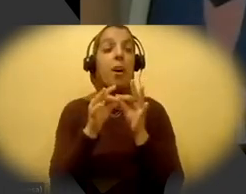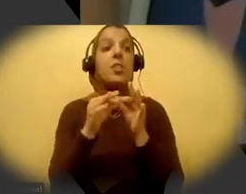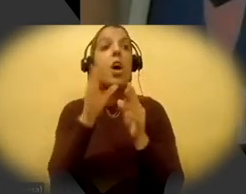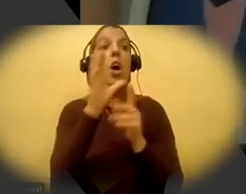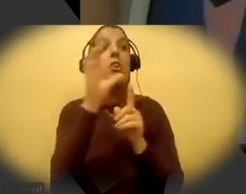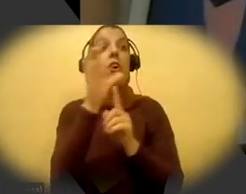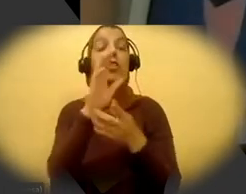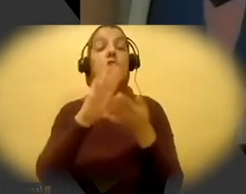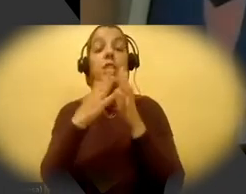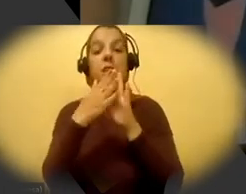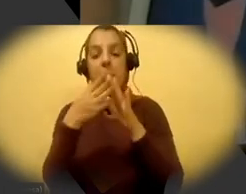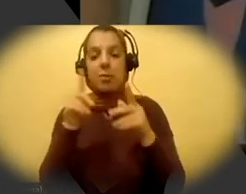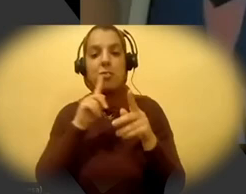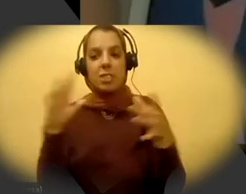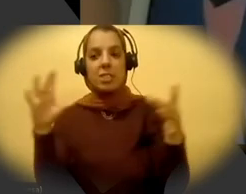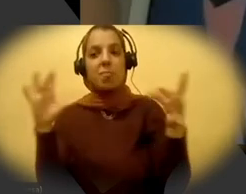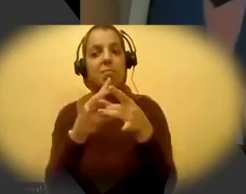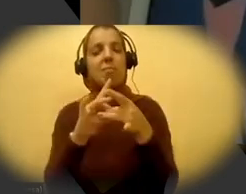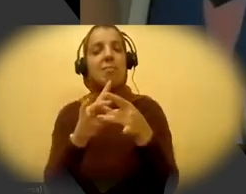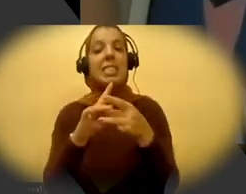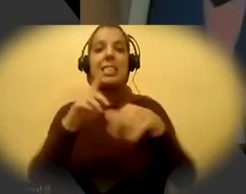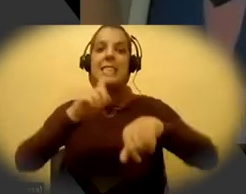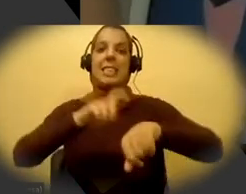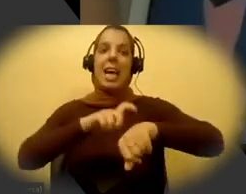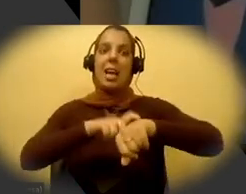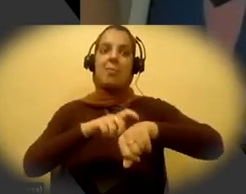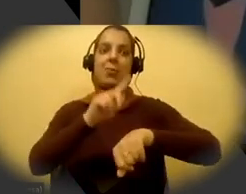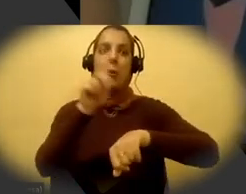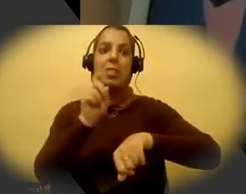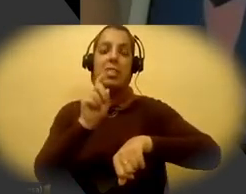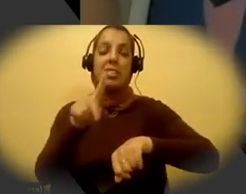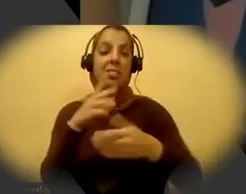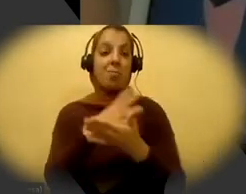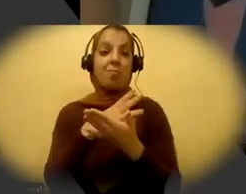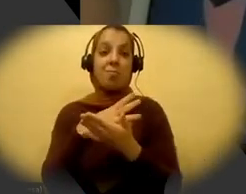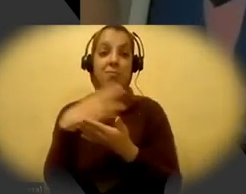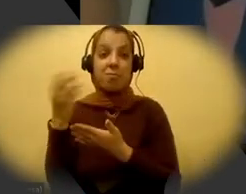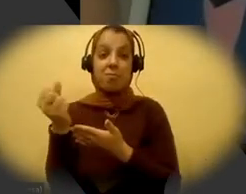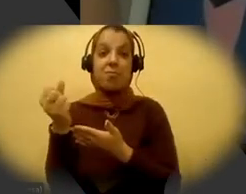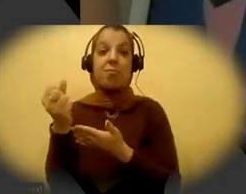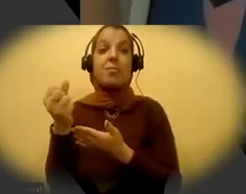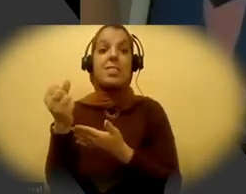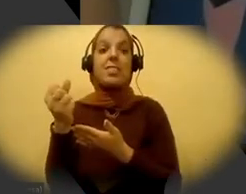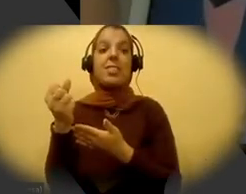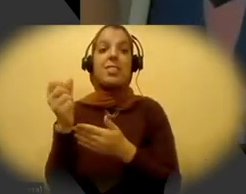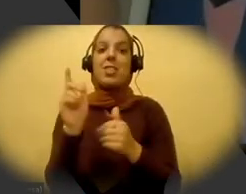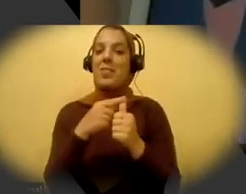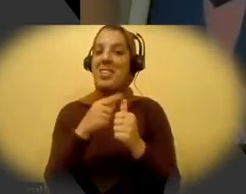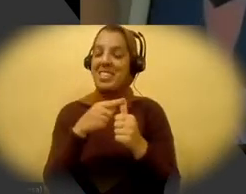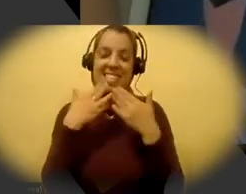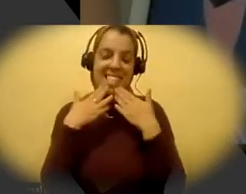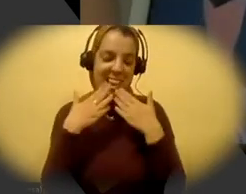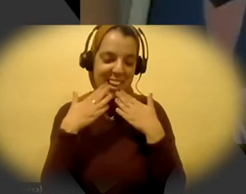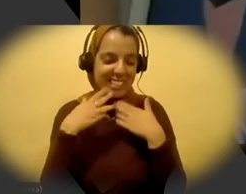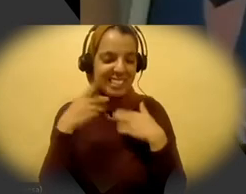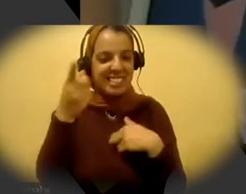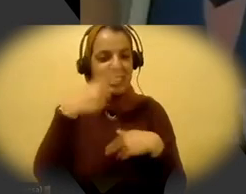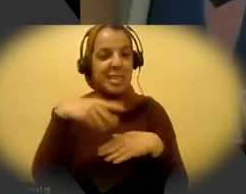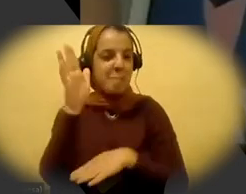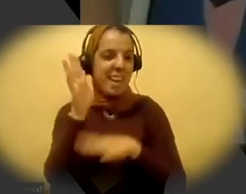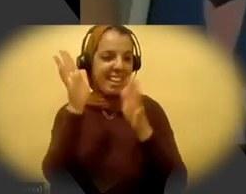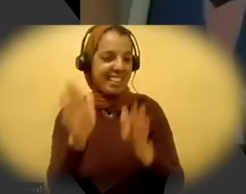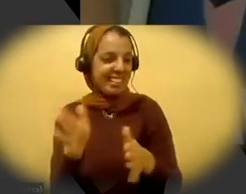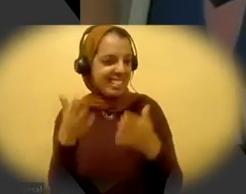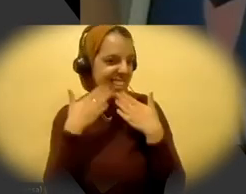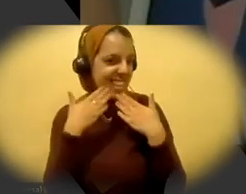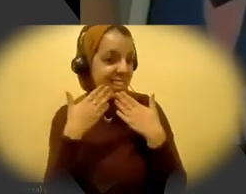that's actually all the time we have for the questions. So I'm going to, like, first of all, thank our lovely panelists. But if there's